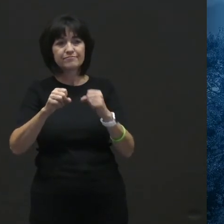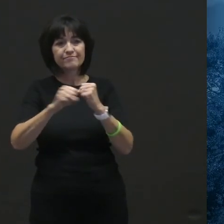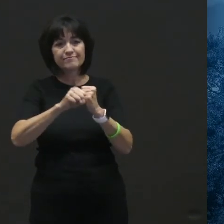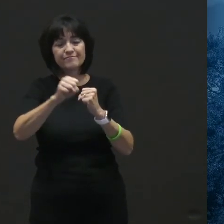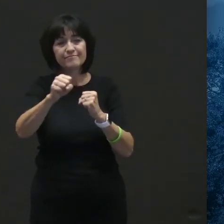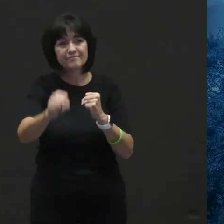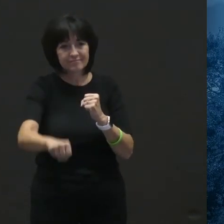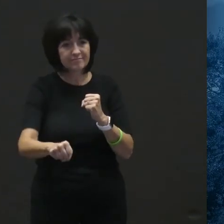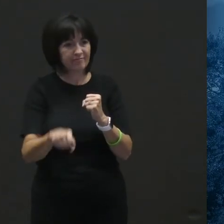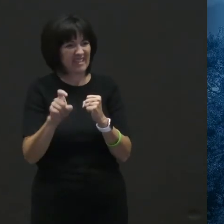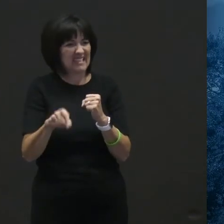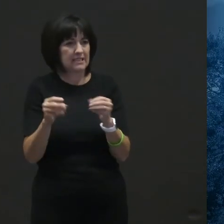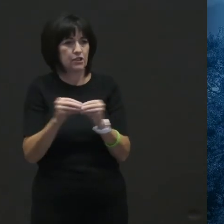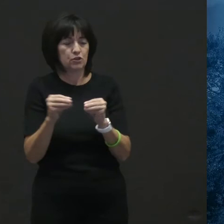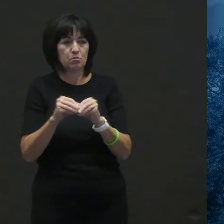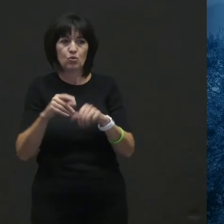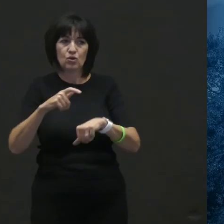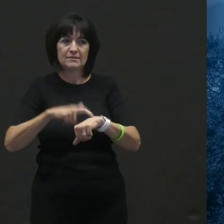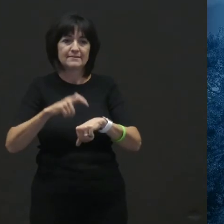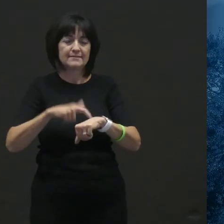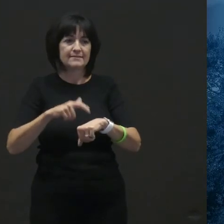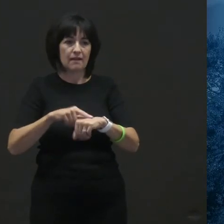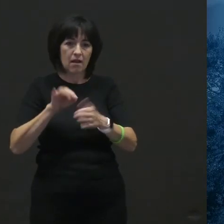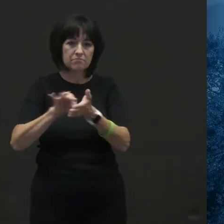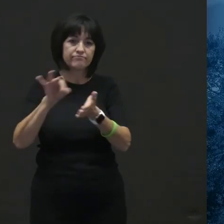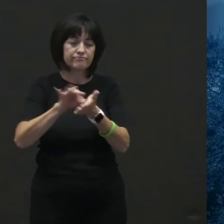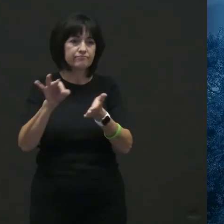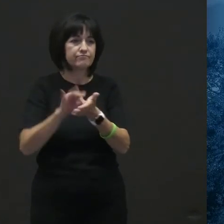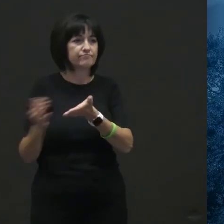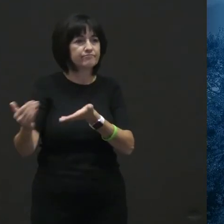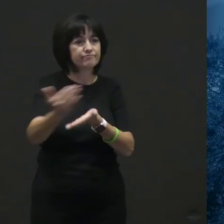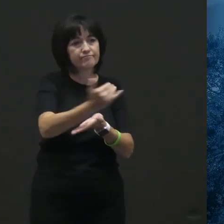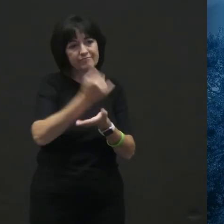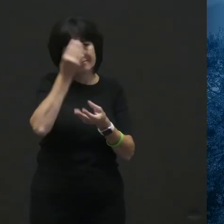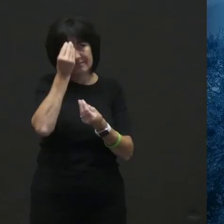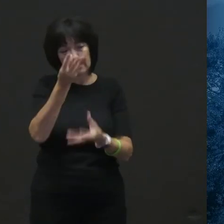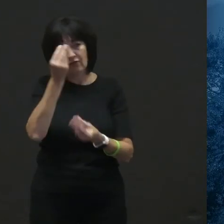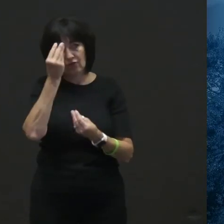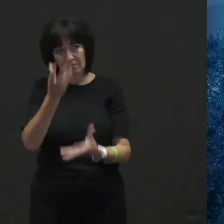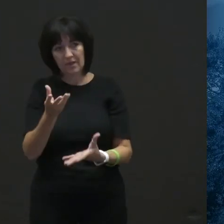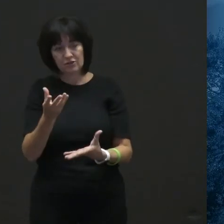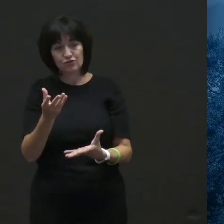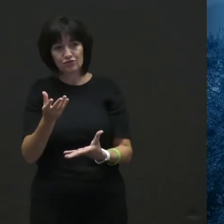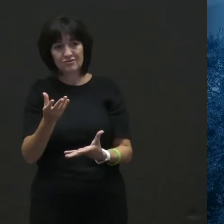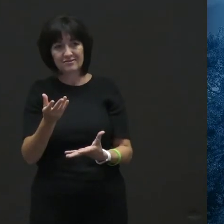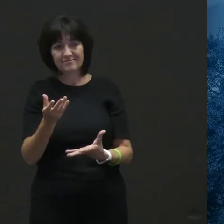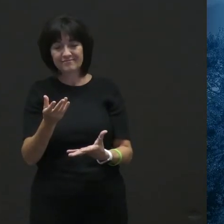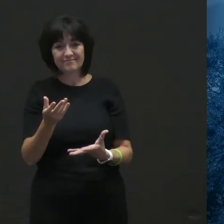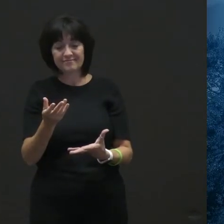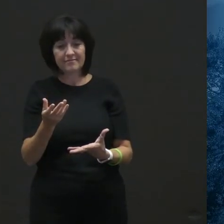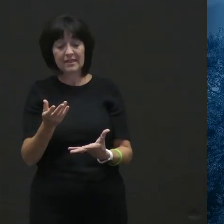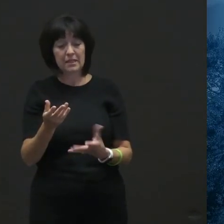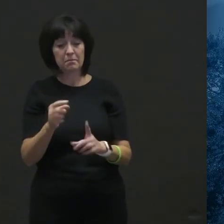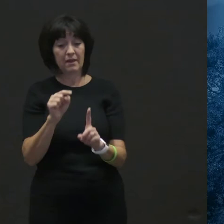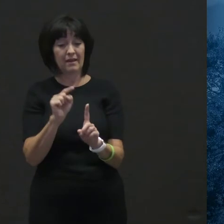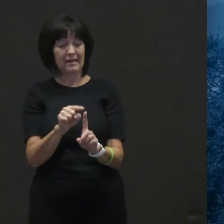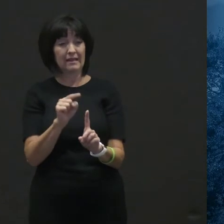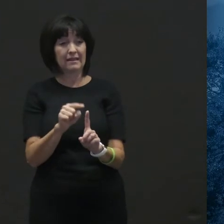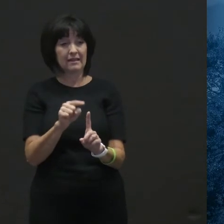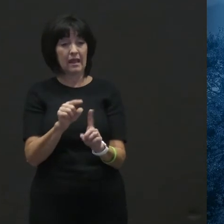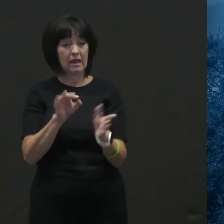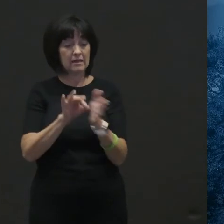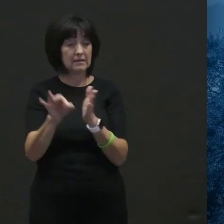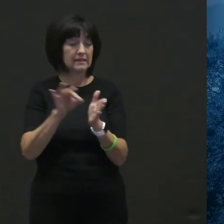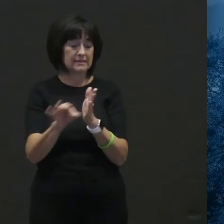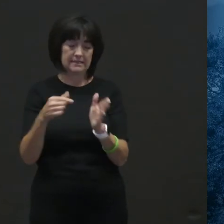and it's been an all hands on deck kind of thing. But as you say, the returns aren't what we'd like it to be, and so we ought to